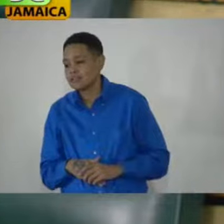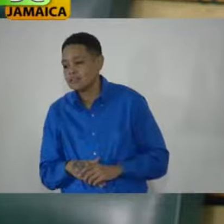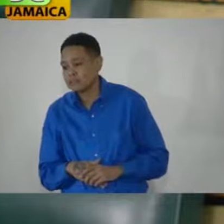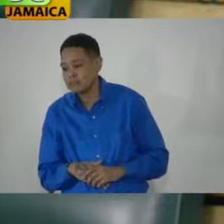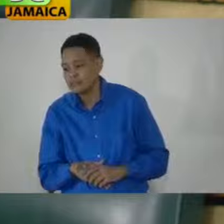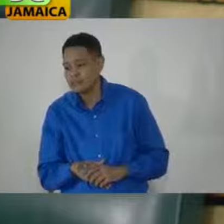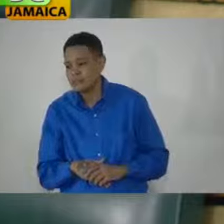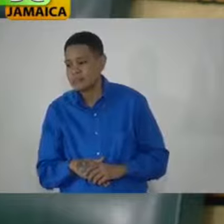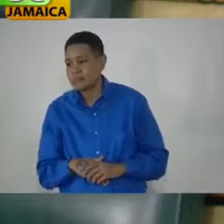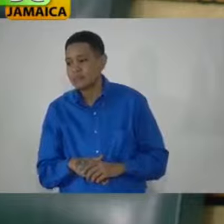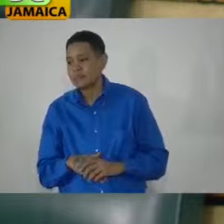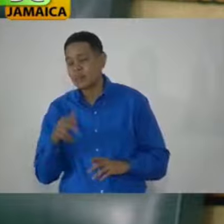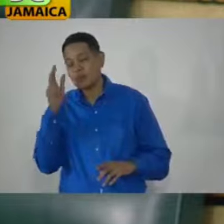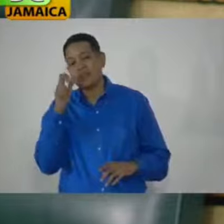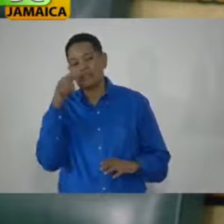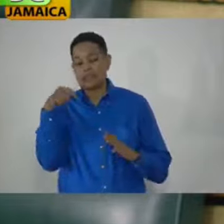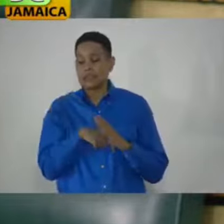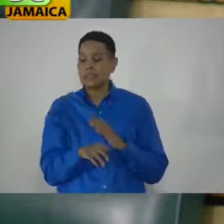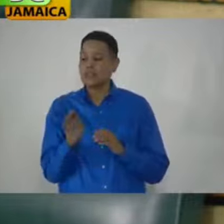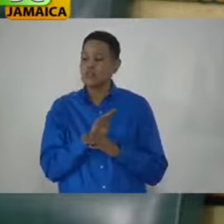intently to the industry.